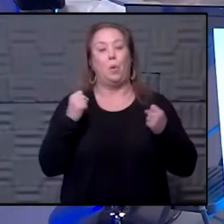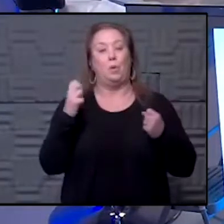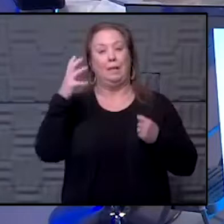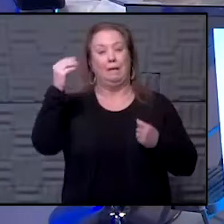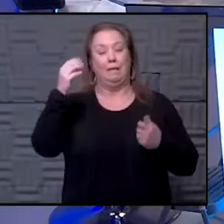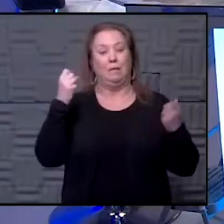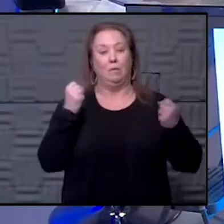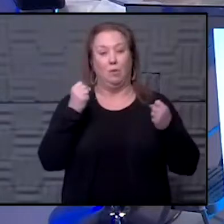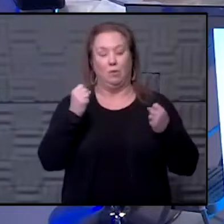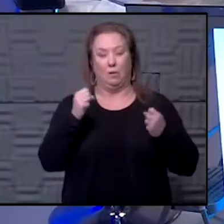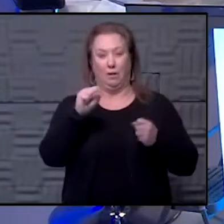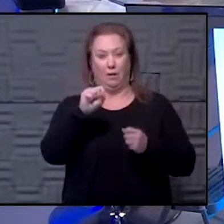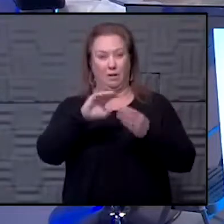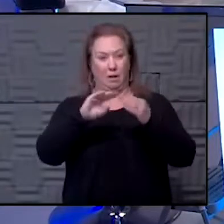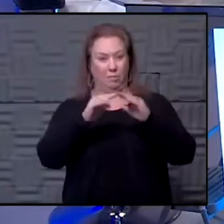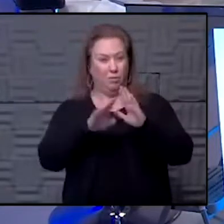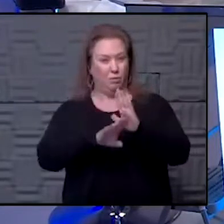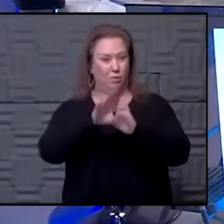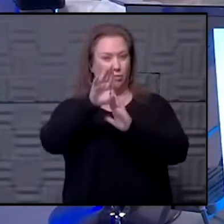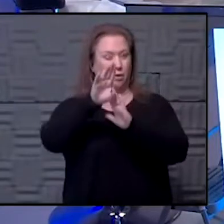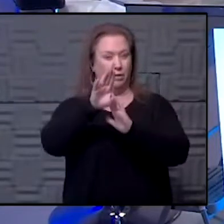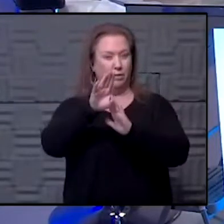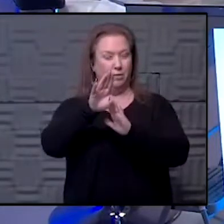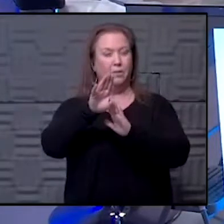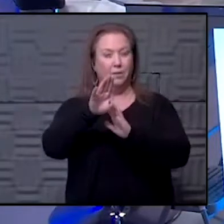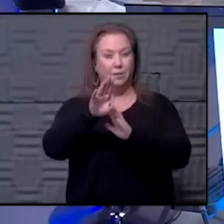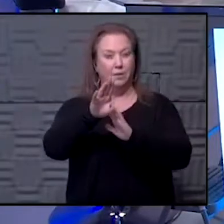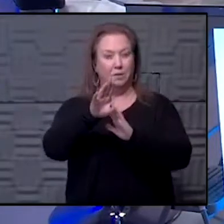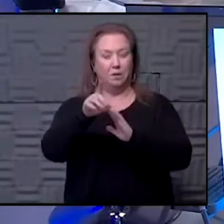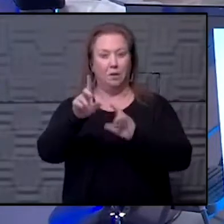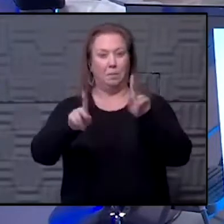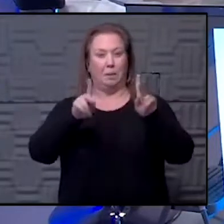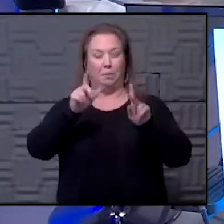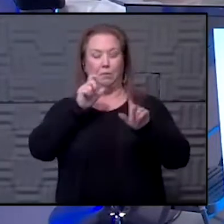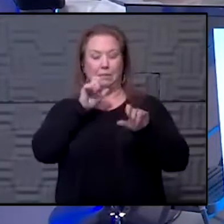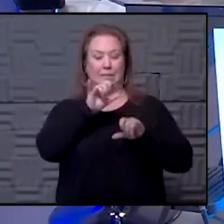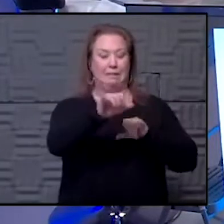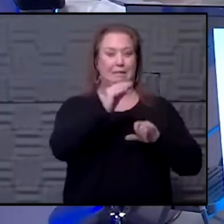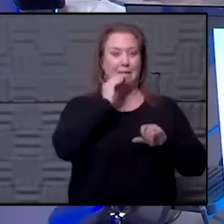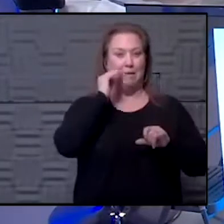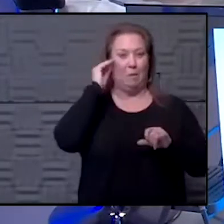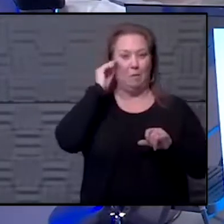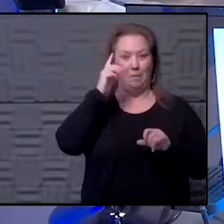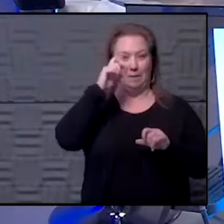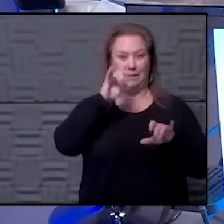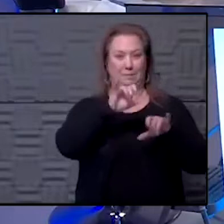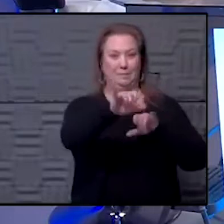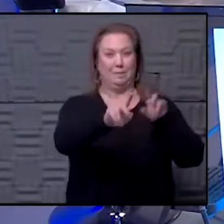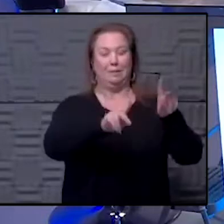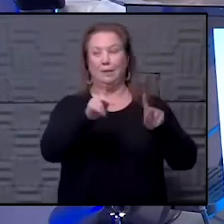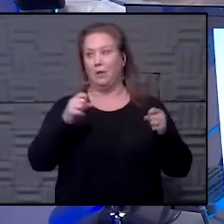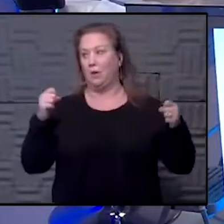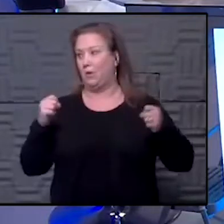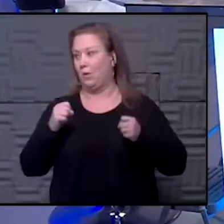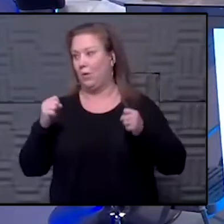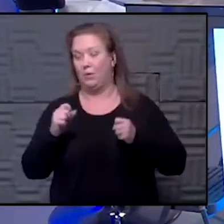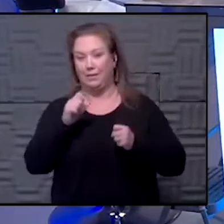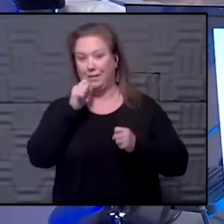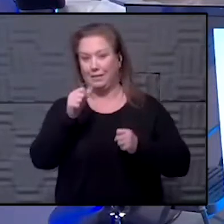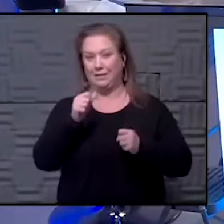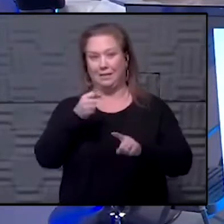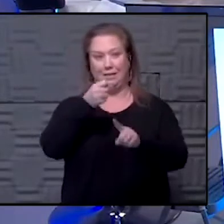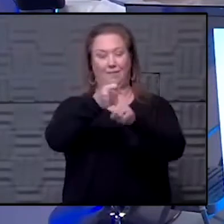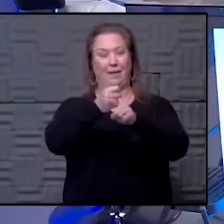about either cases going up, or is there a benefit that maybe people didn't get out of the house as much? What do you guys think? what we know is that cold doesn't really affect